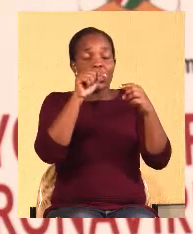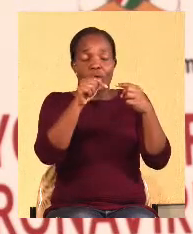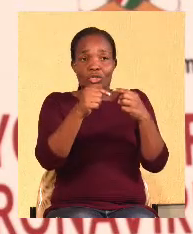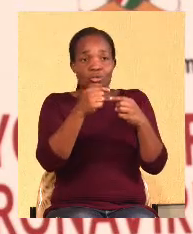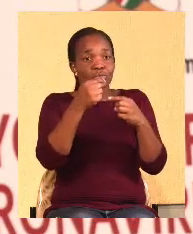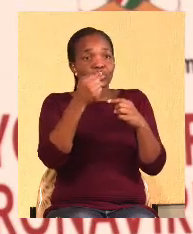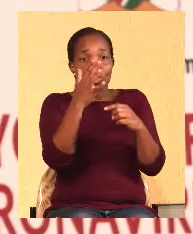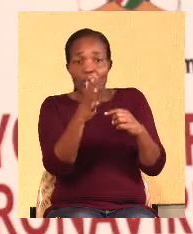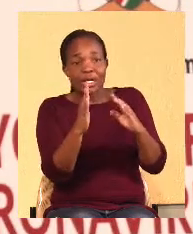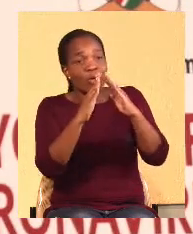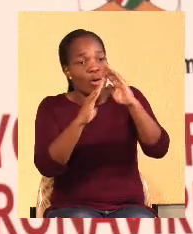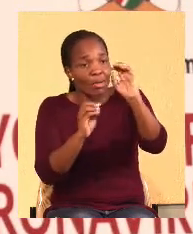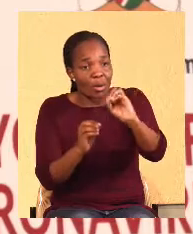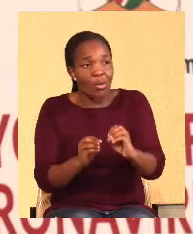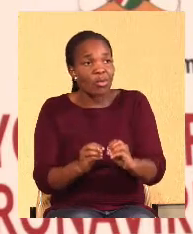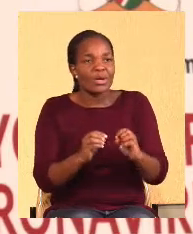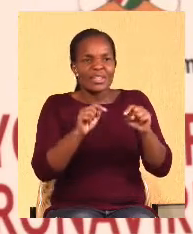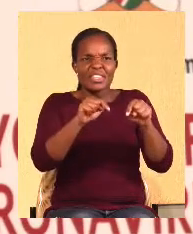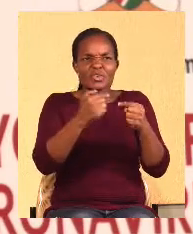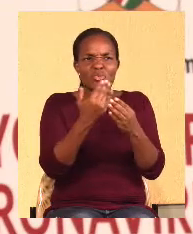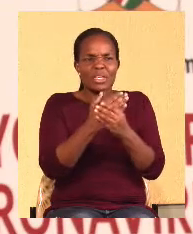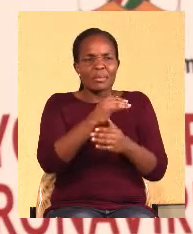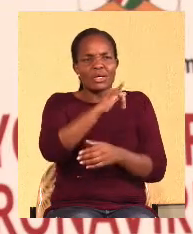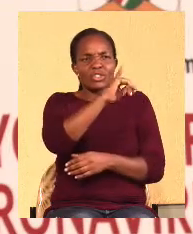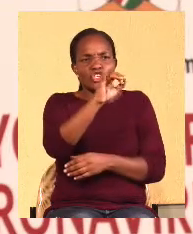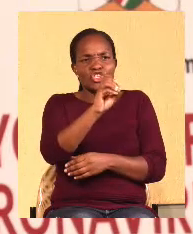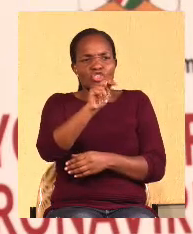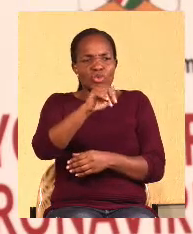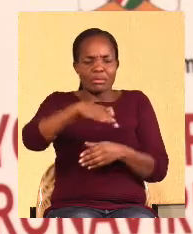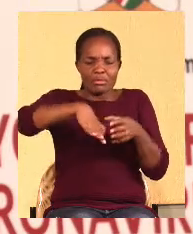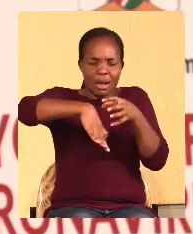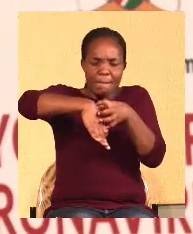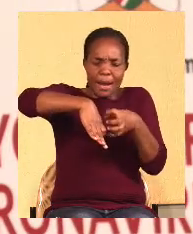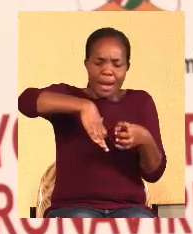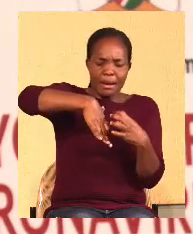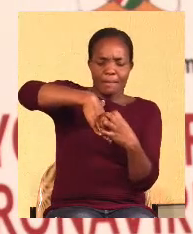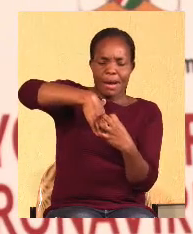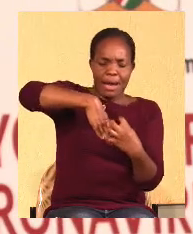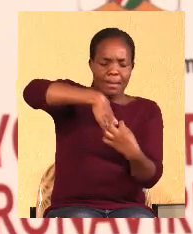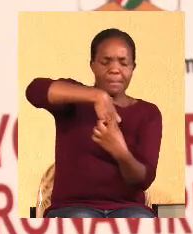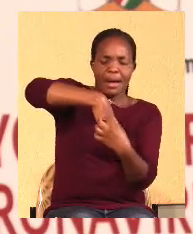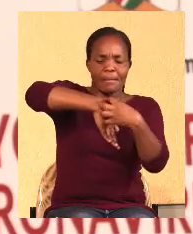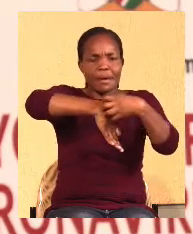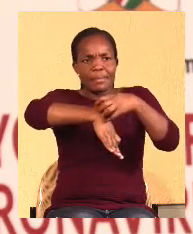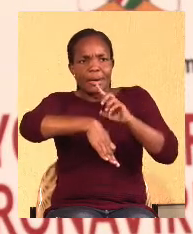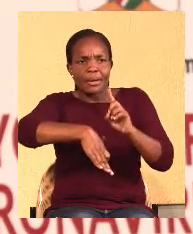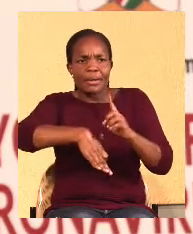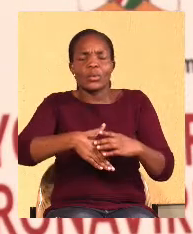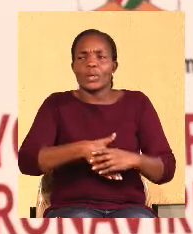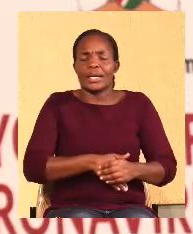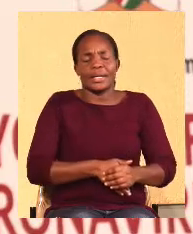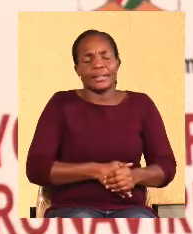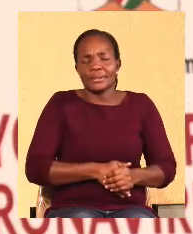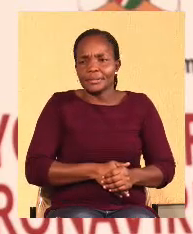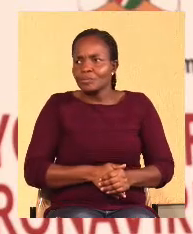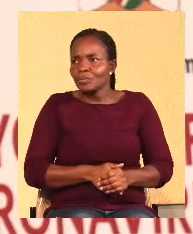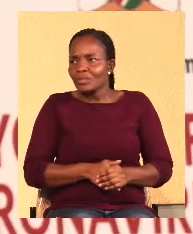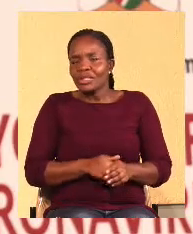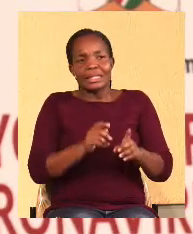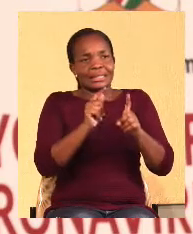the nowadays the zones, the permits to function as essential services,